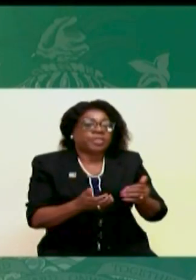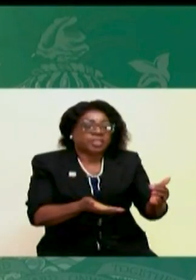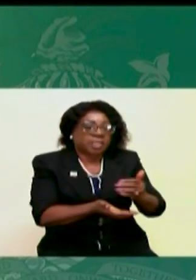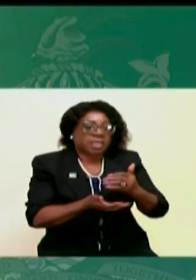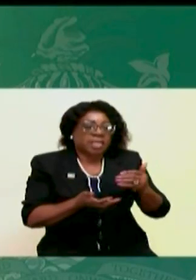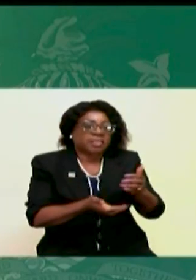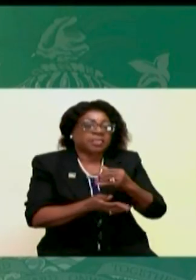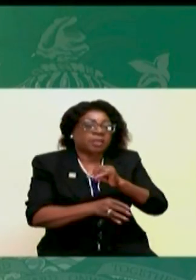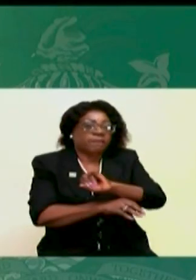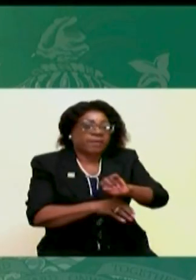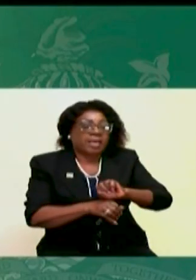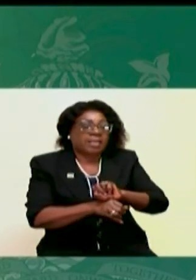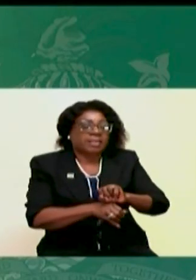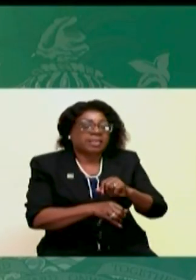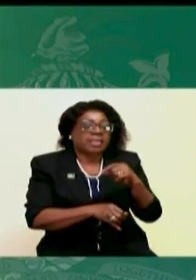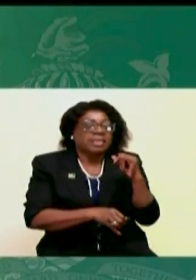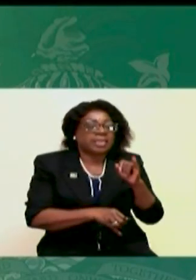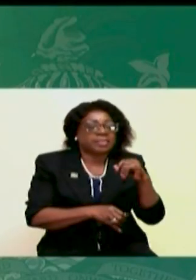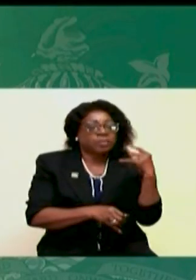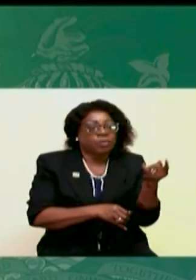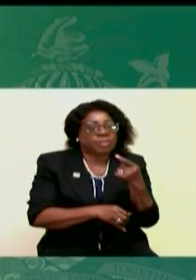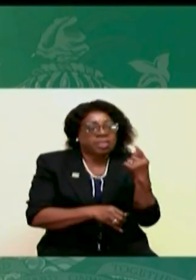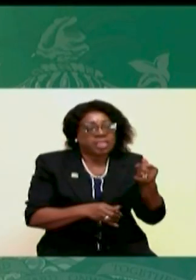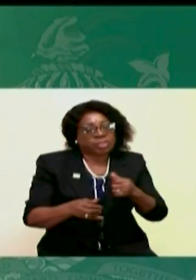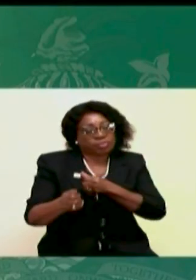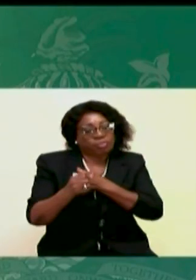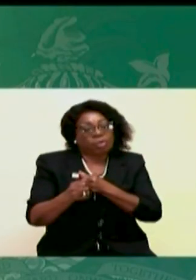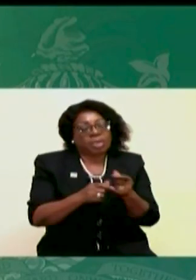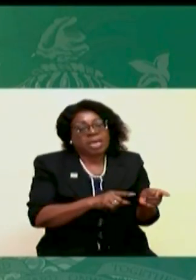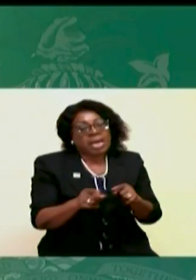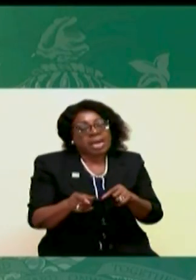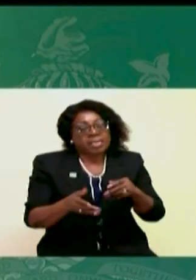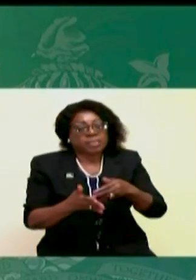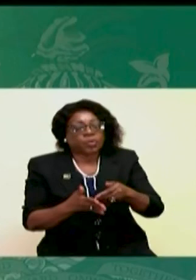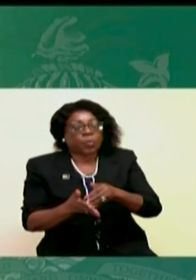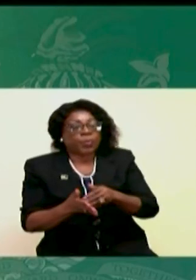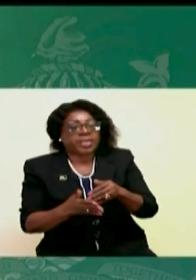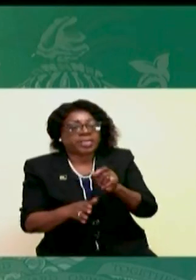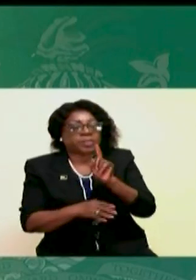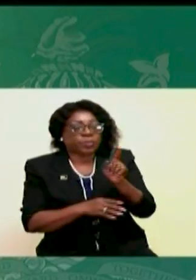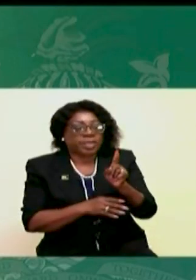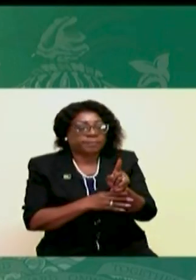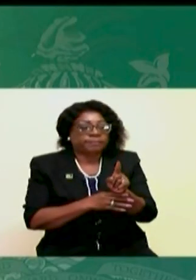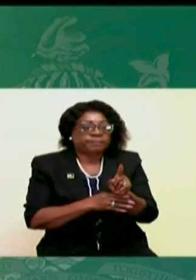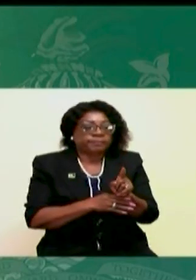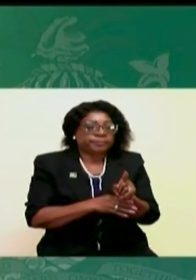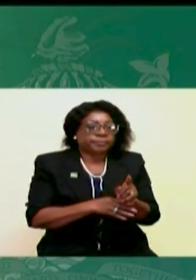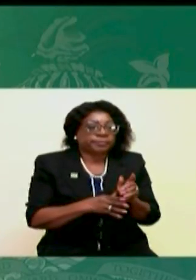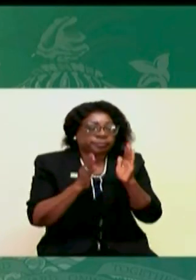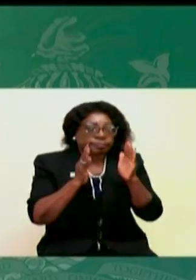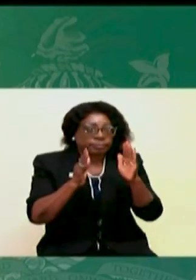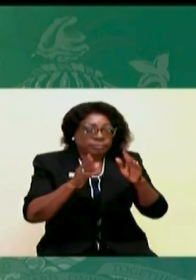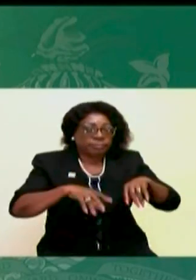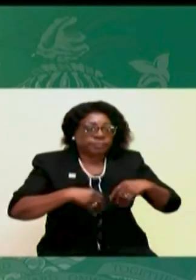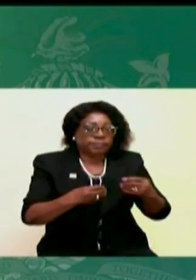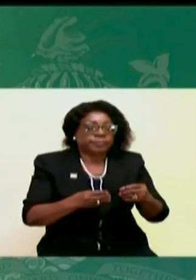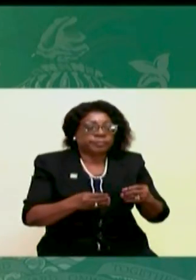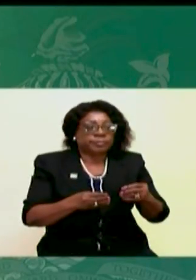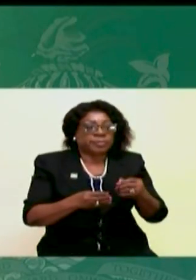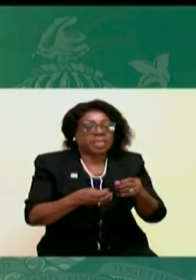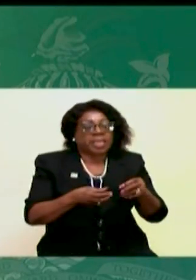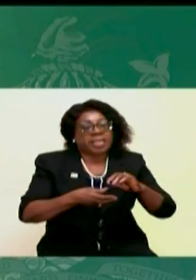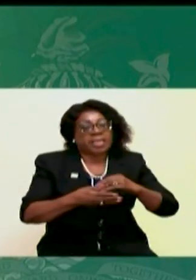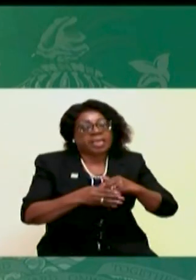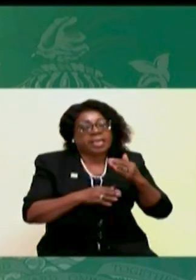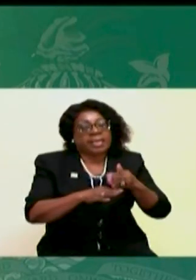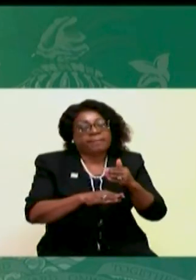islands is only as strong as its weakest link. The attention given in upgrading infrastructures leads to